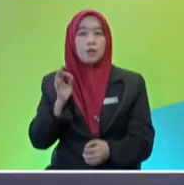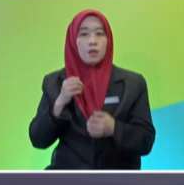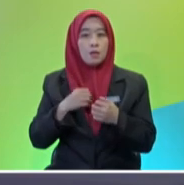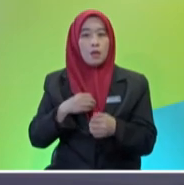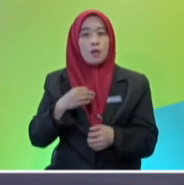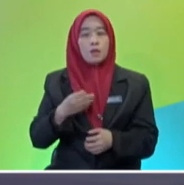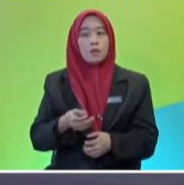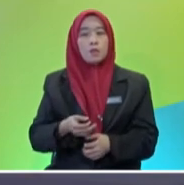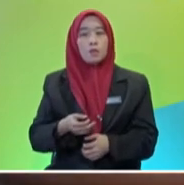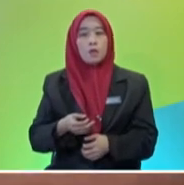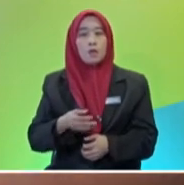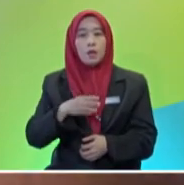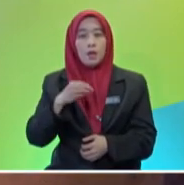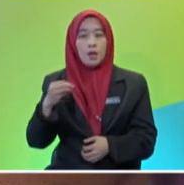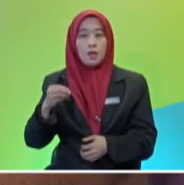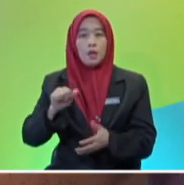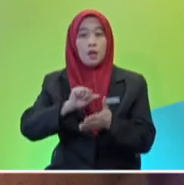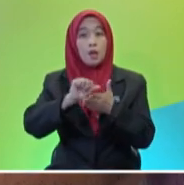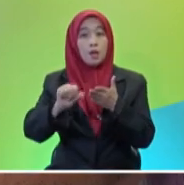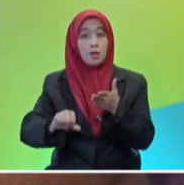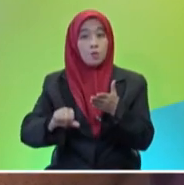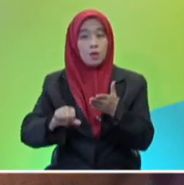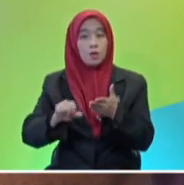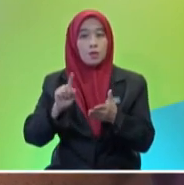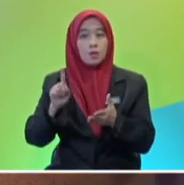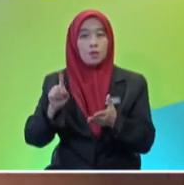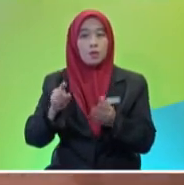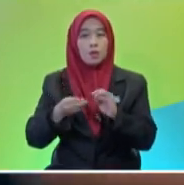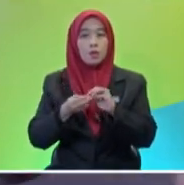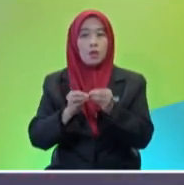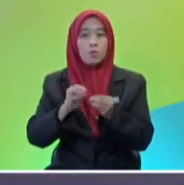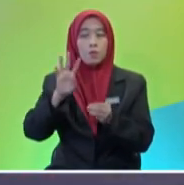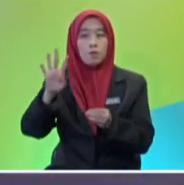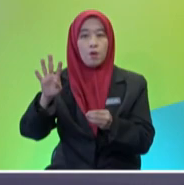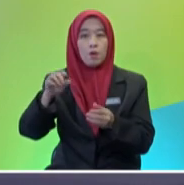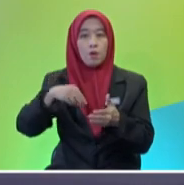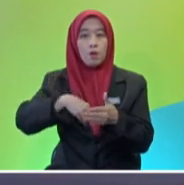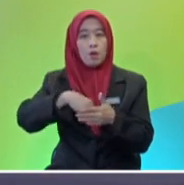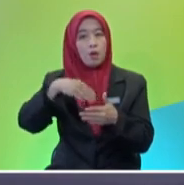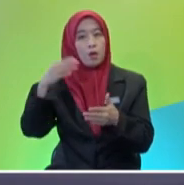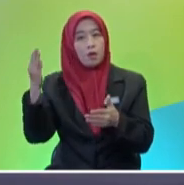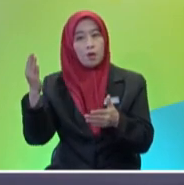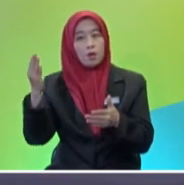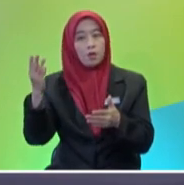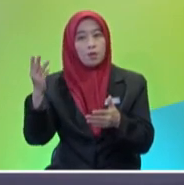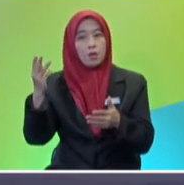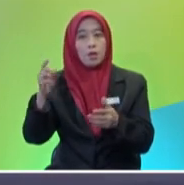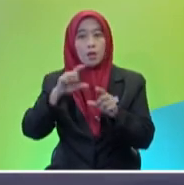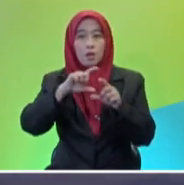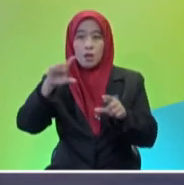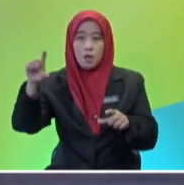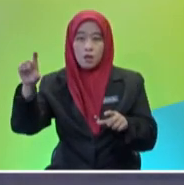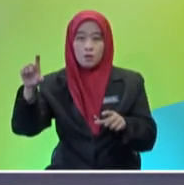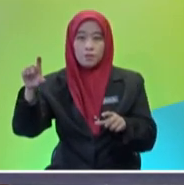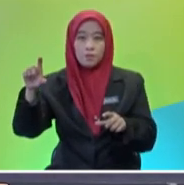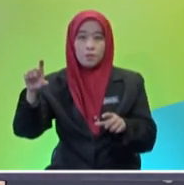So, and we have the last one here. We will write the number four outside the line. Okay. So,